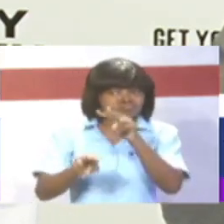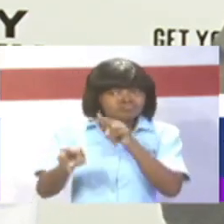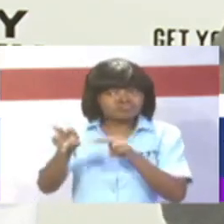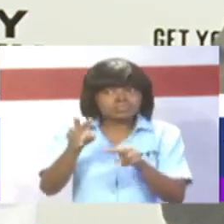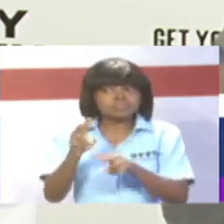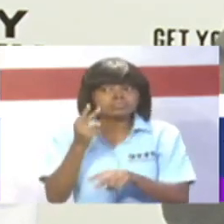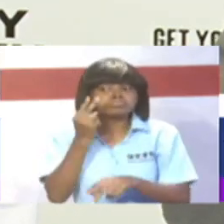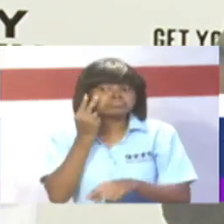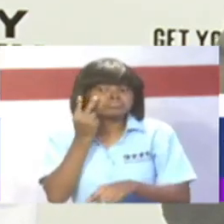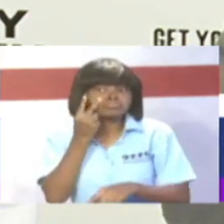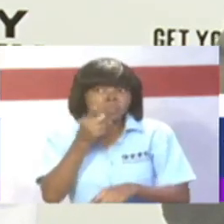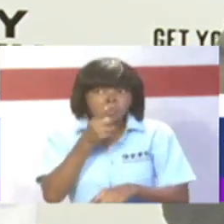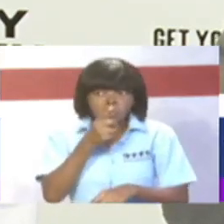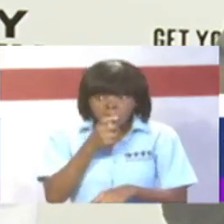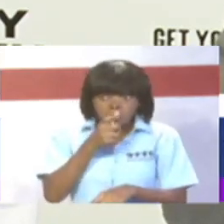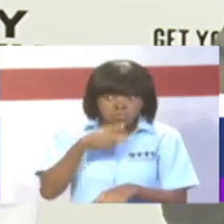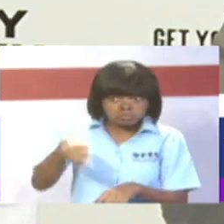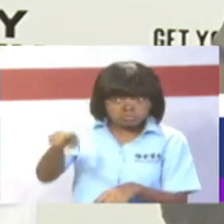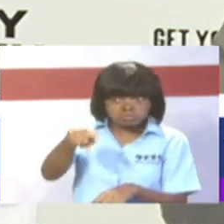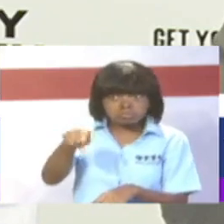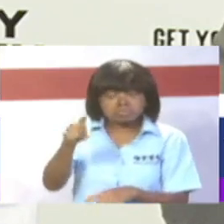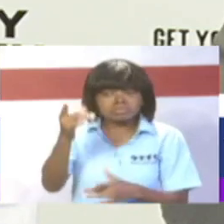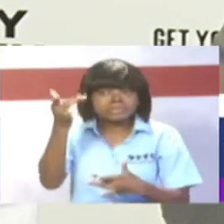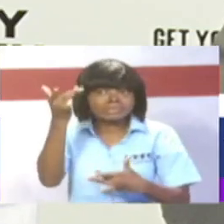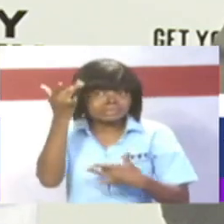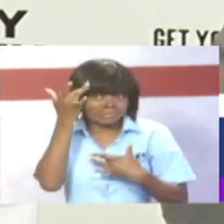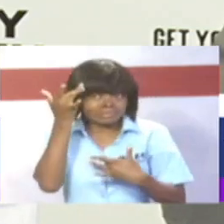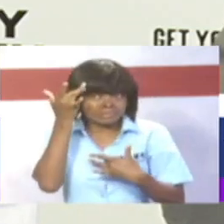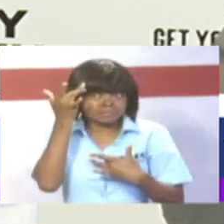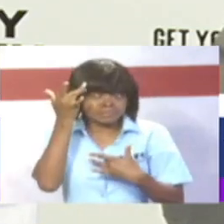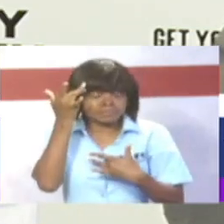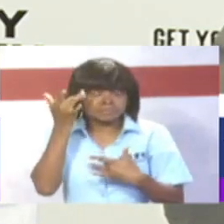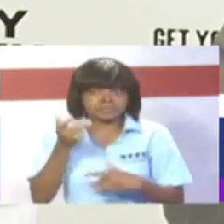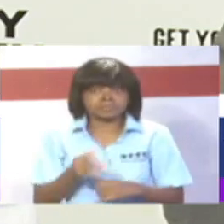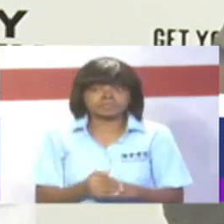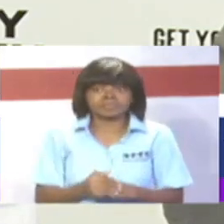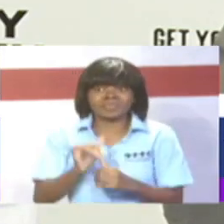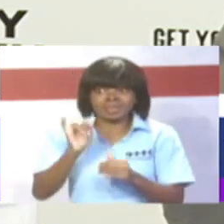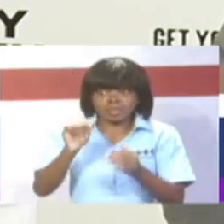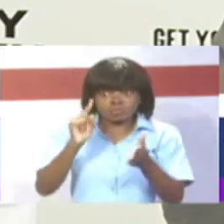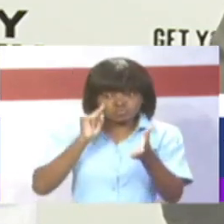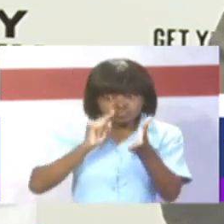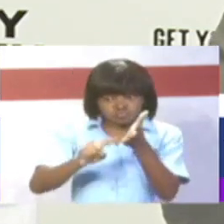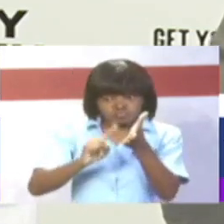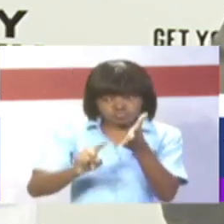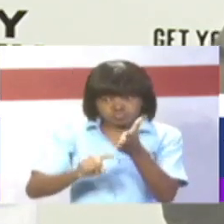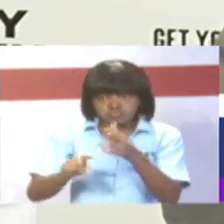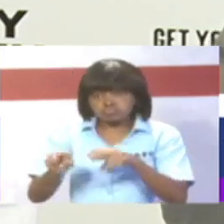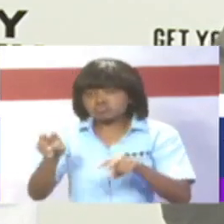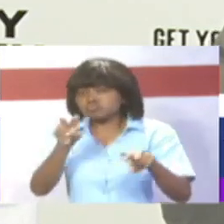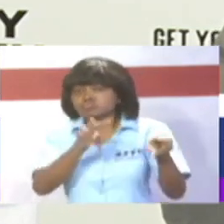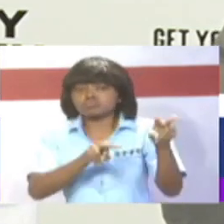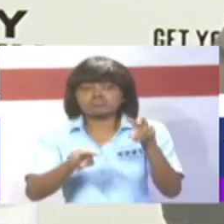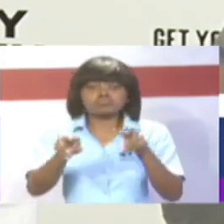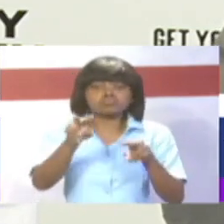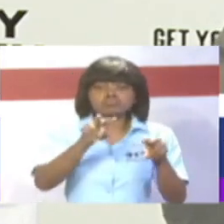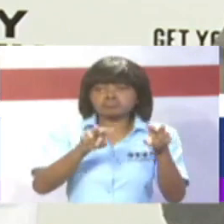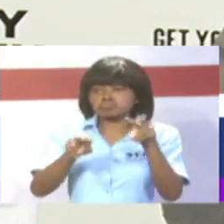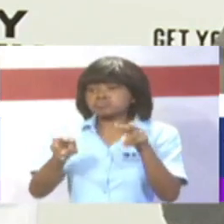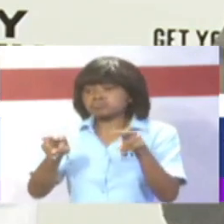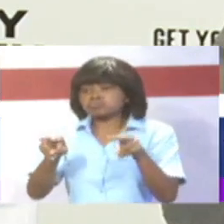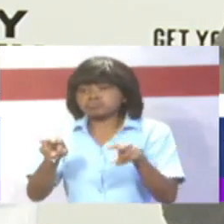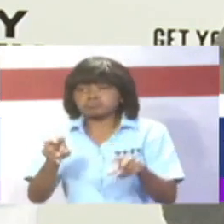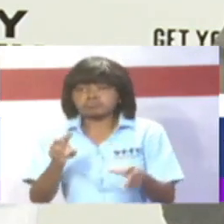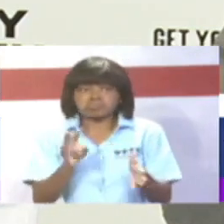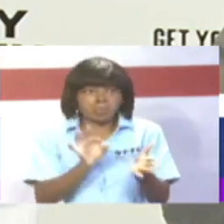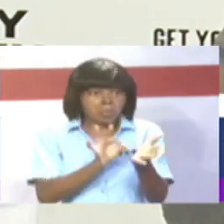referring as needed to the healthcare system. But that monitoring doesn't necessarily come with a calculation component. It's just really